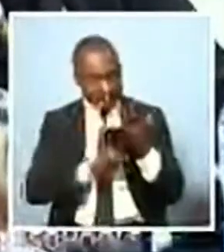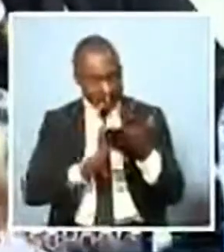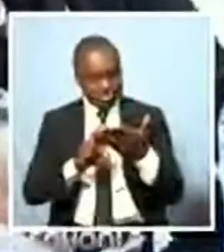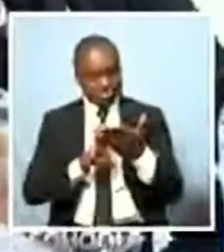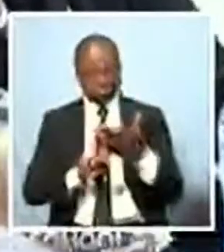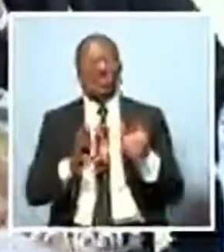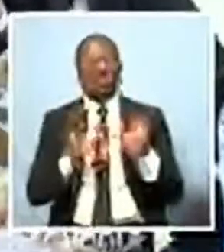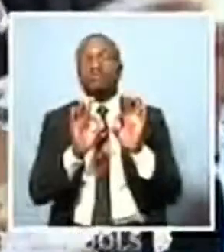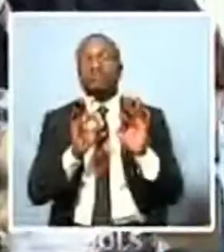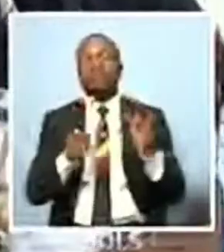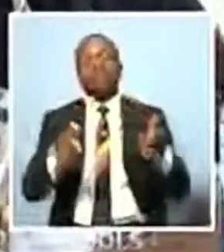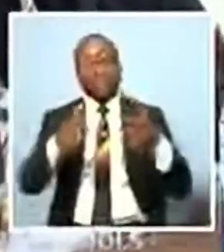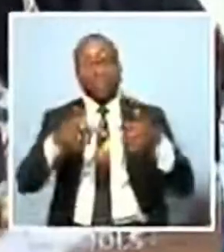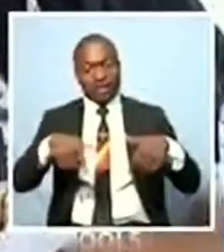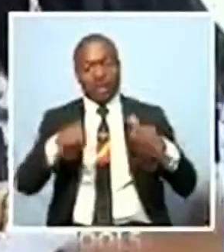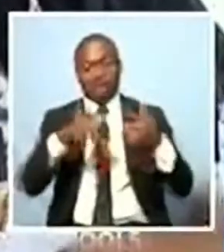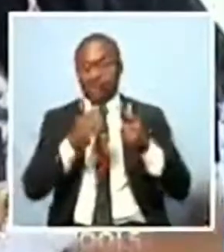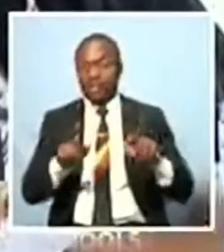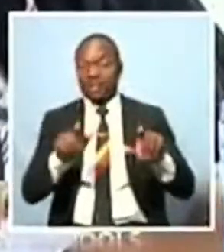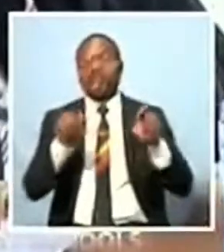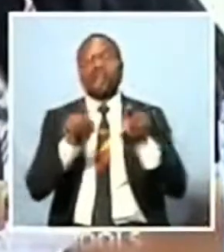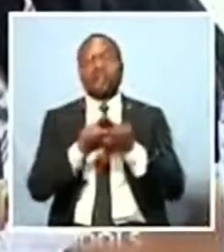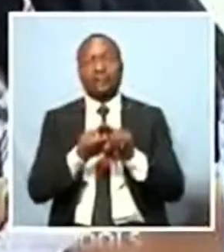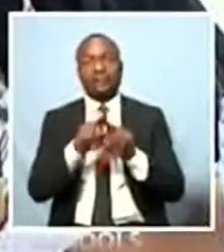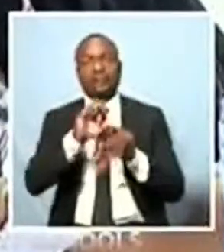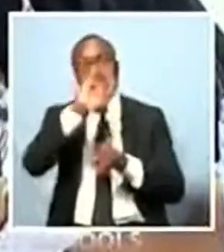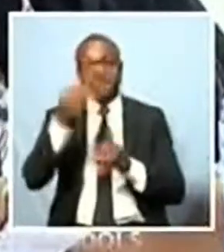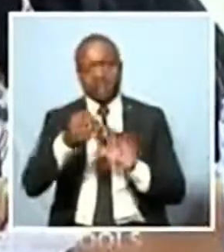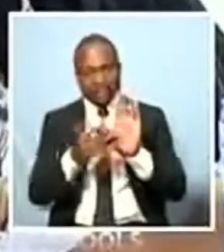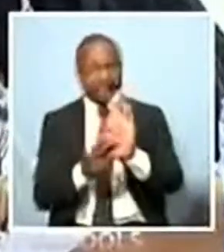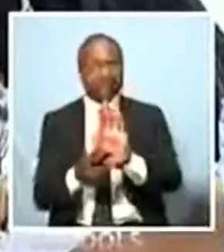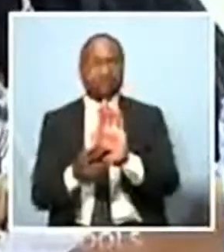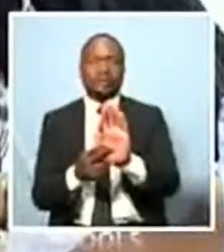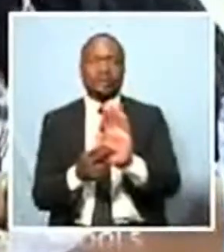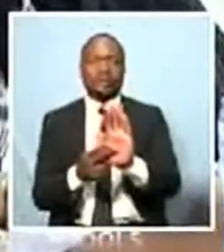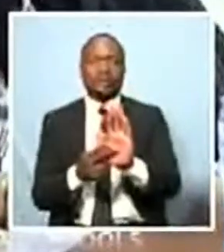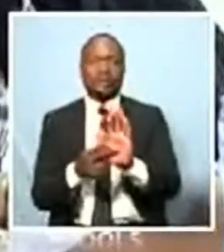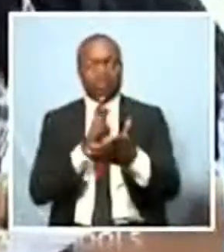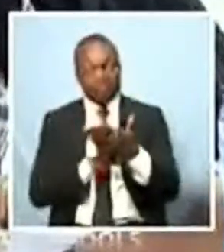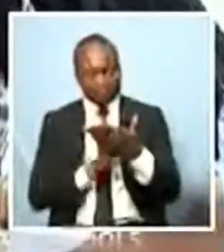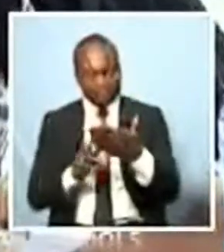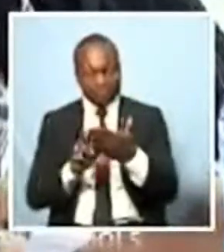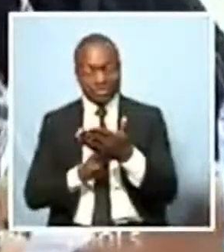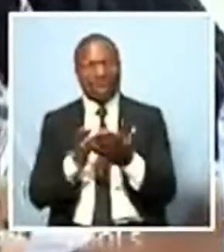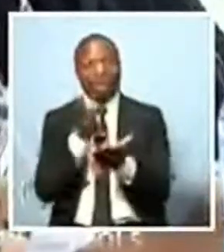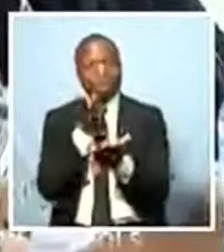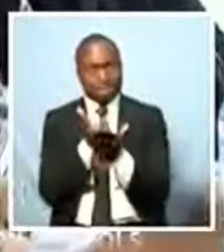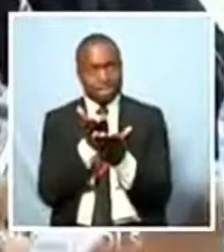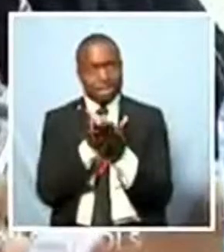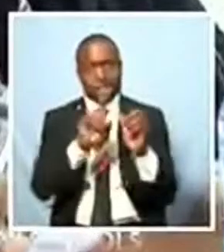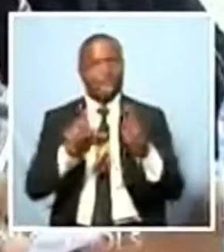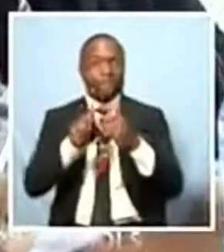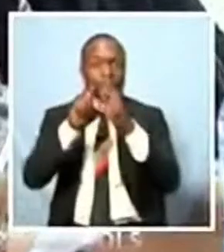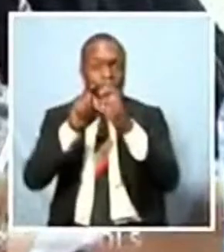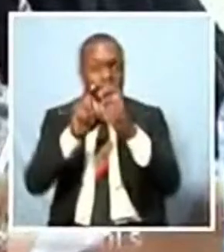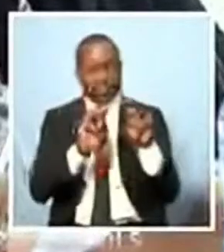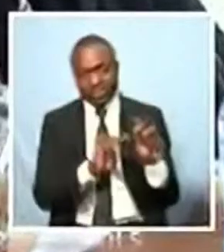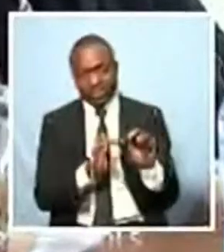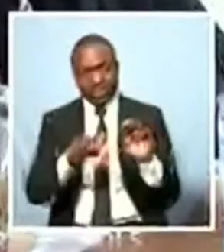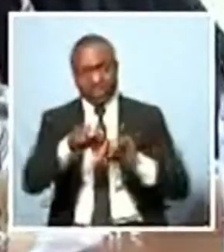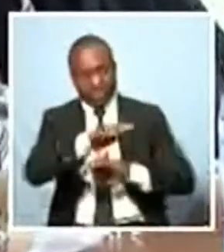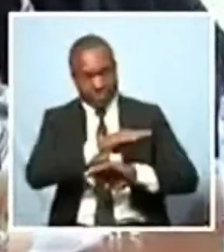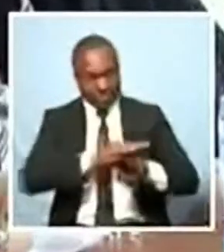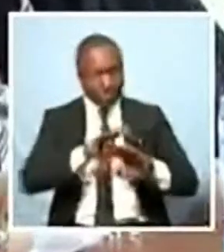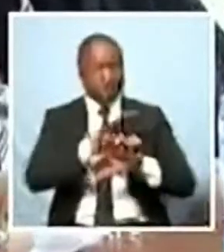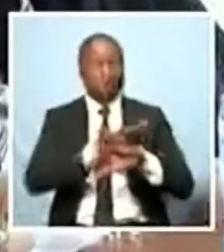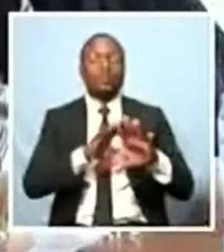in the local language, and the same percentage demonstrated adequate reading comprehension, suggesting challenges in moving from basic recognition